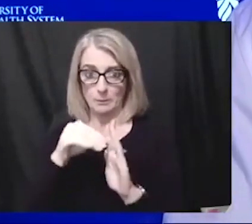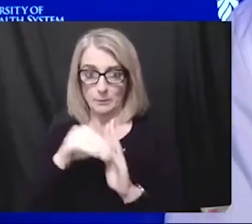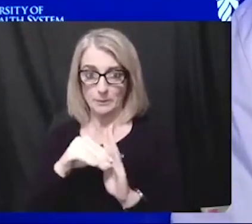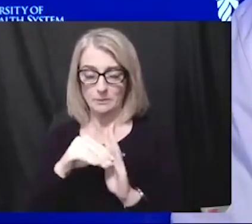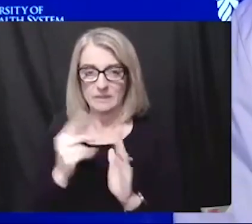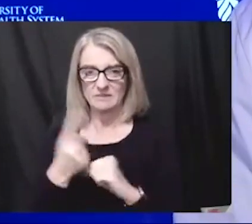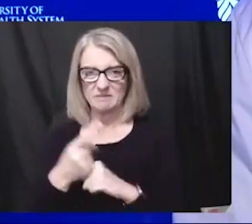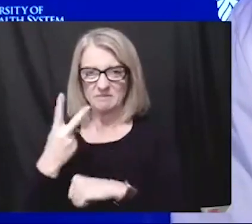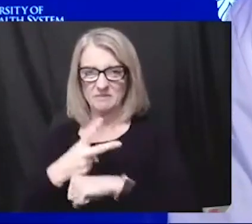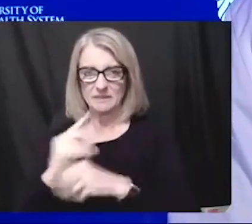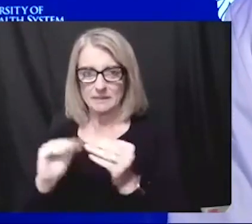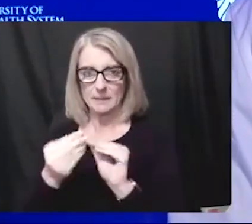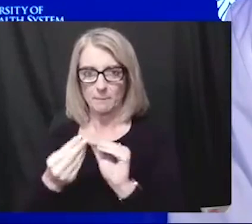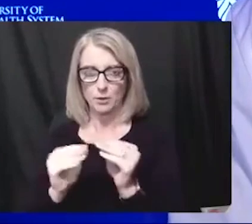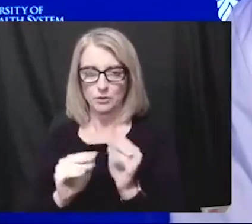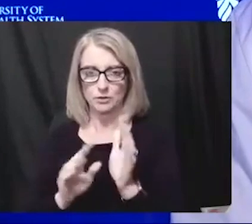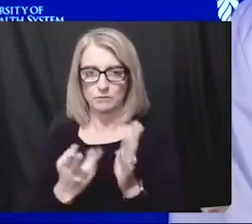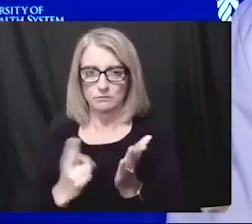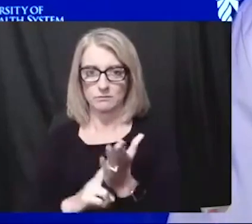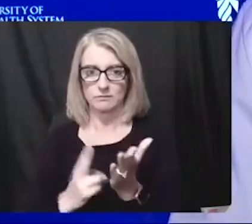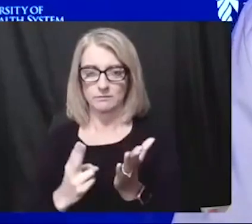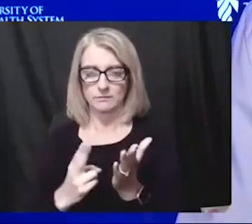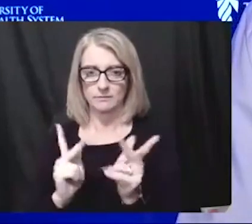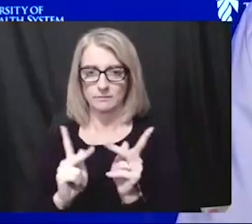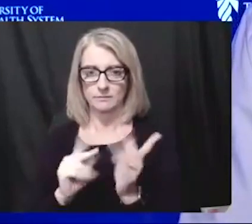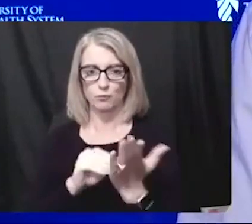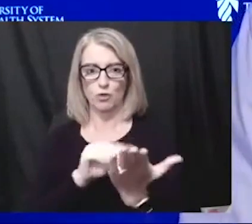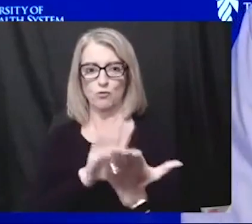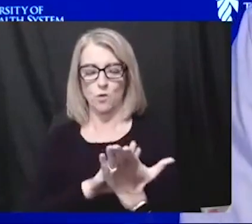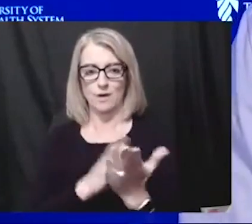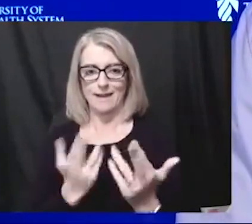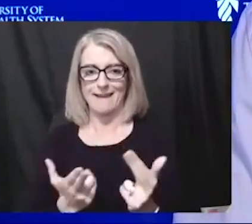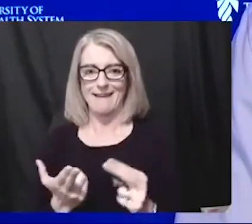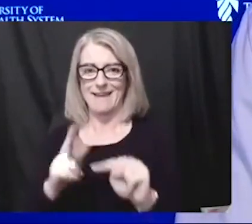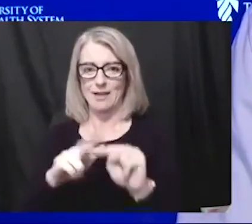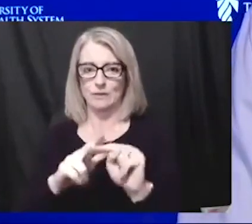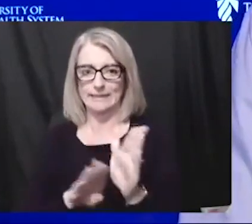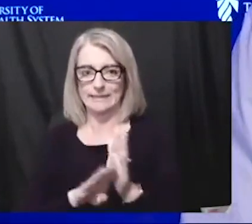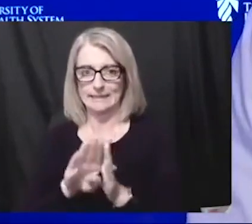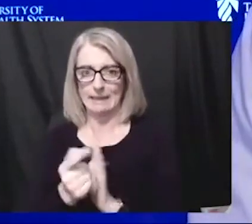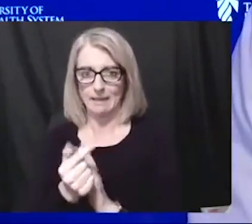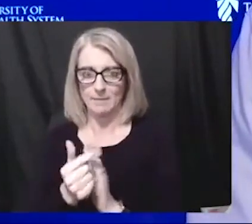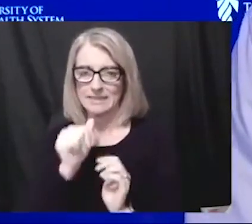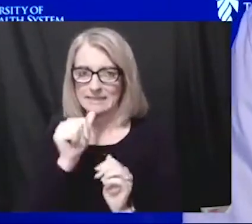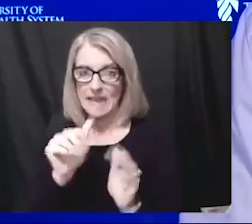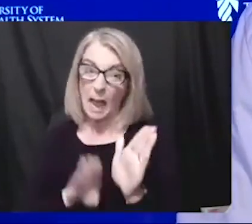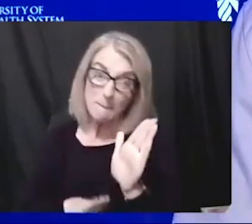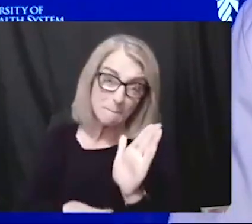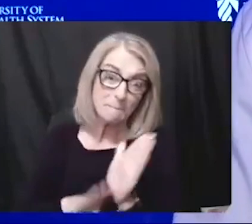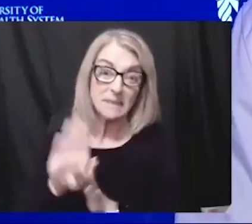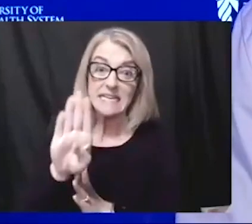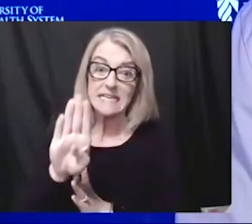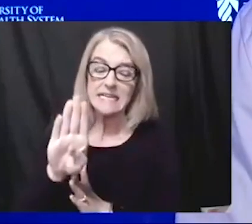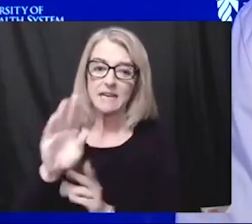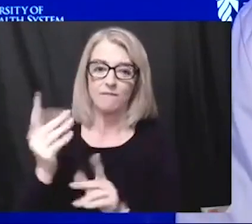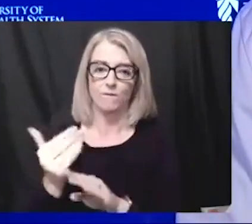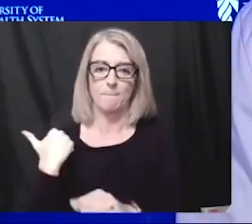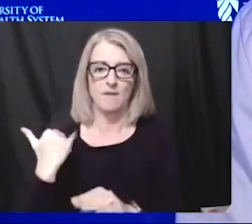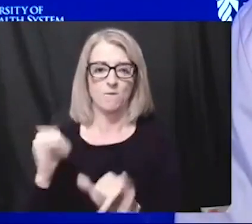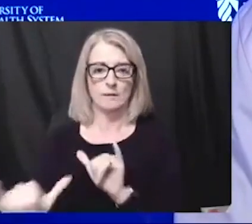would equate it to. I can't say it has anything to do with OSHA. I think, personally, I think it's more just a financial decision and a